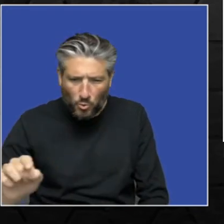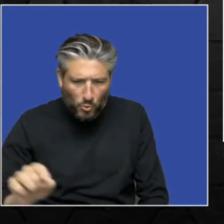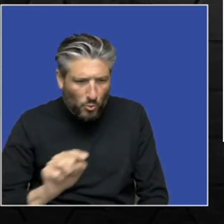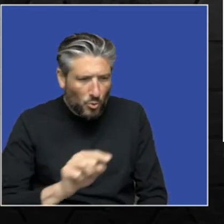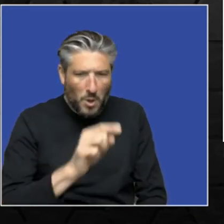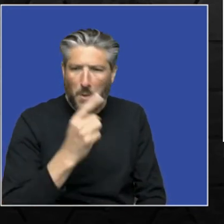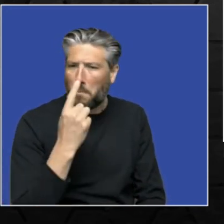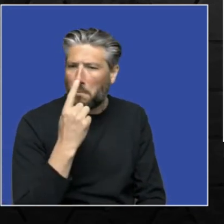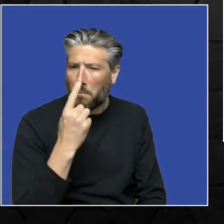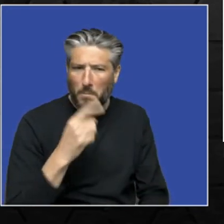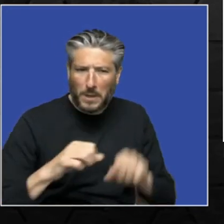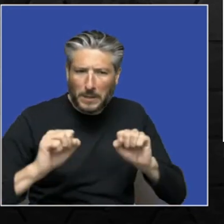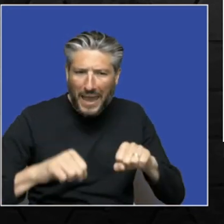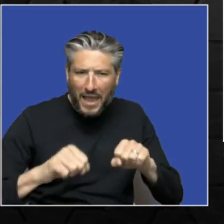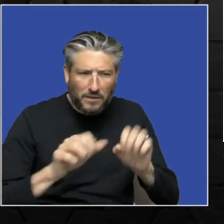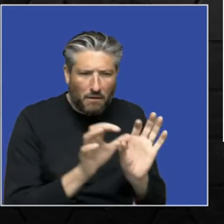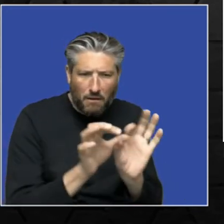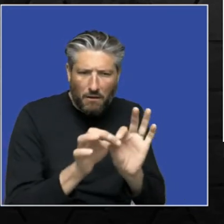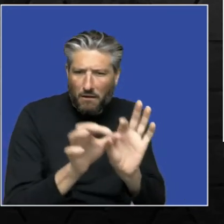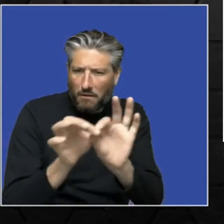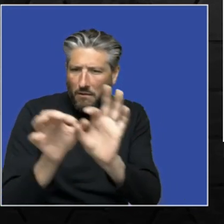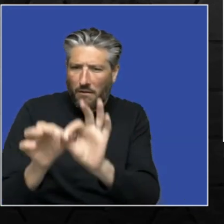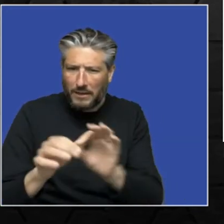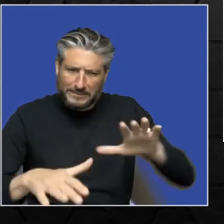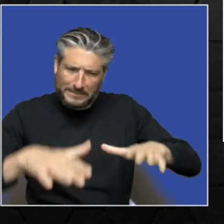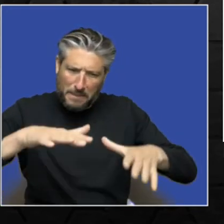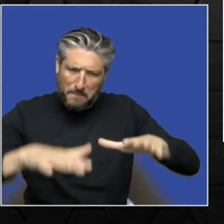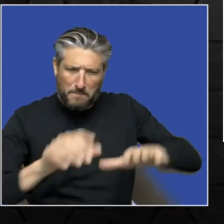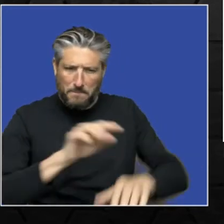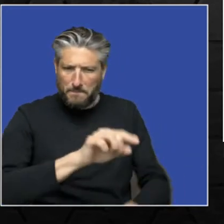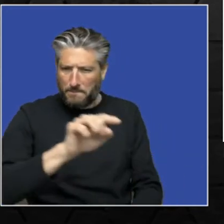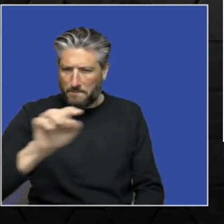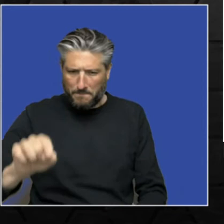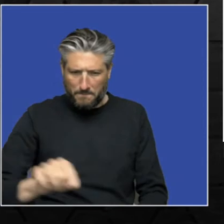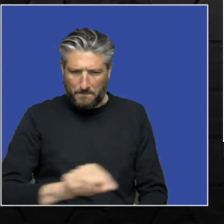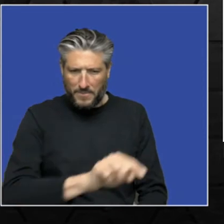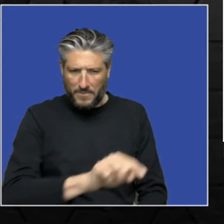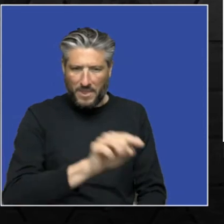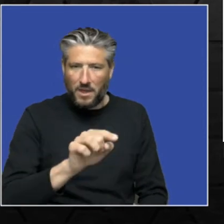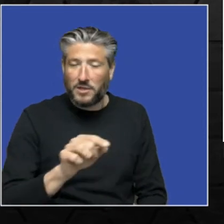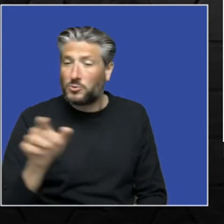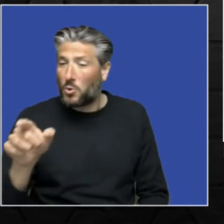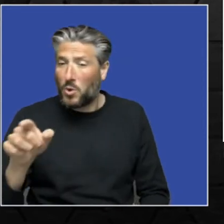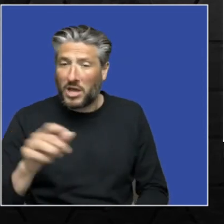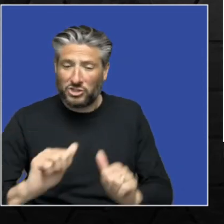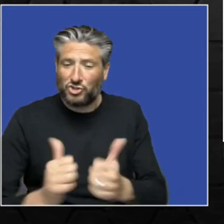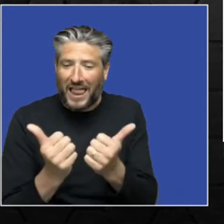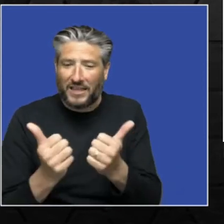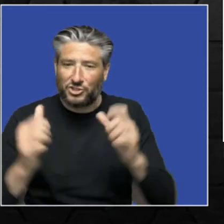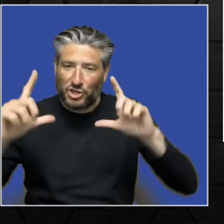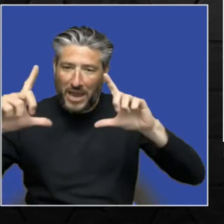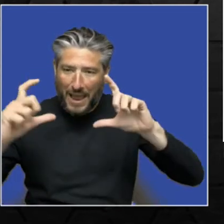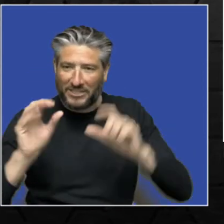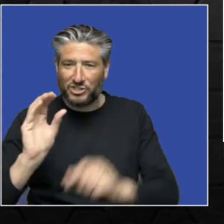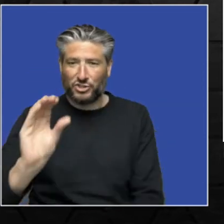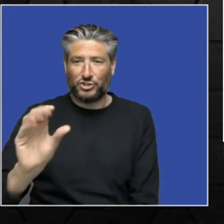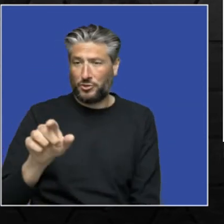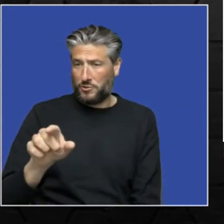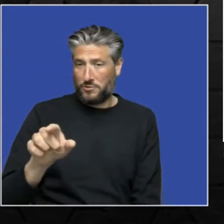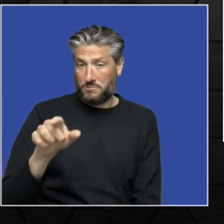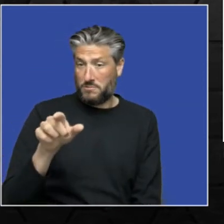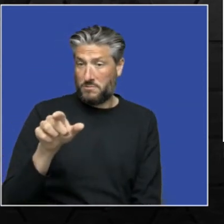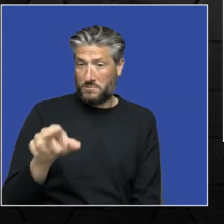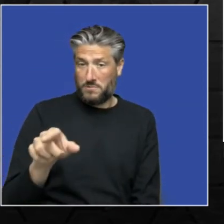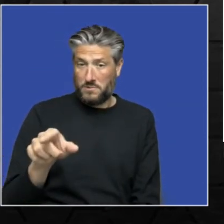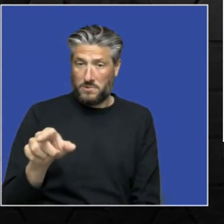Okay, so let's say if I choose this particular the challenge image, and if I want to see whether it is similar to